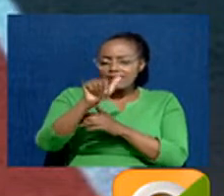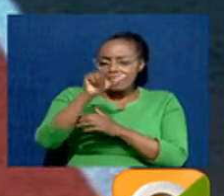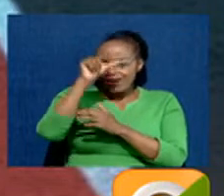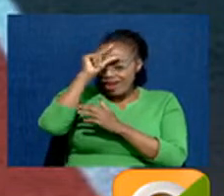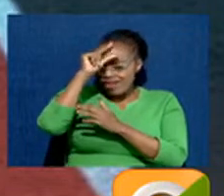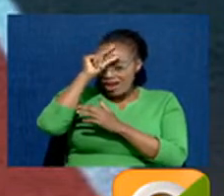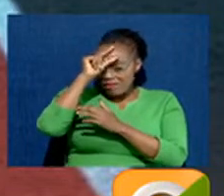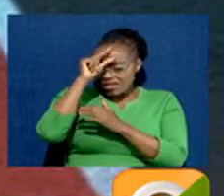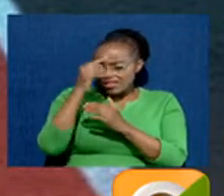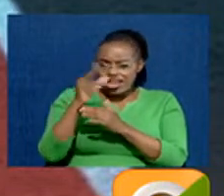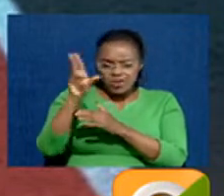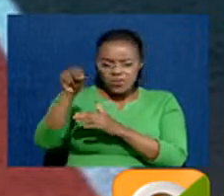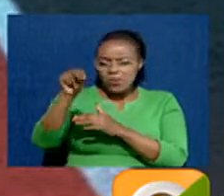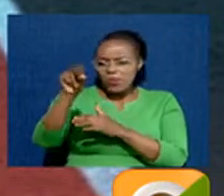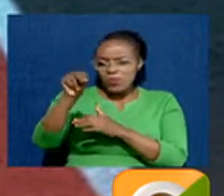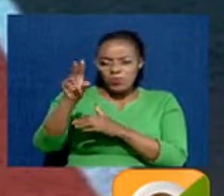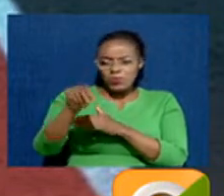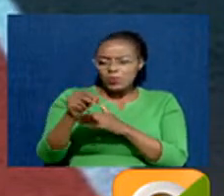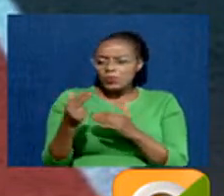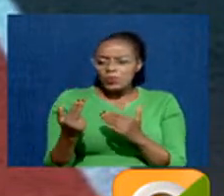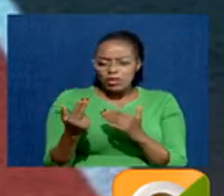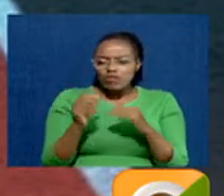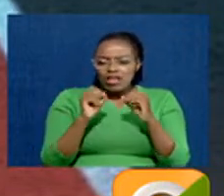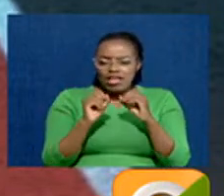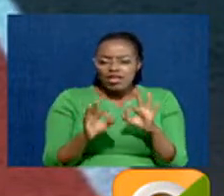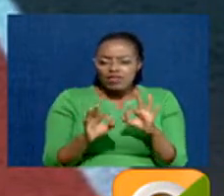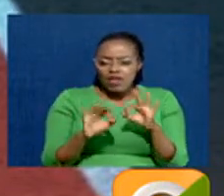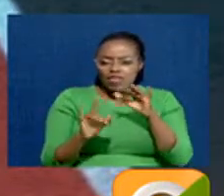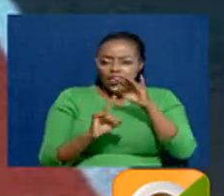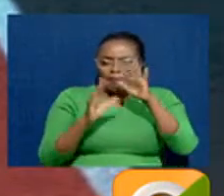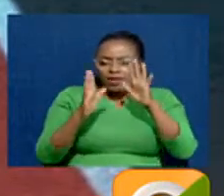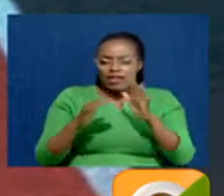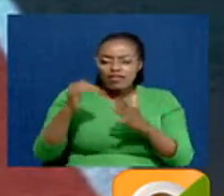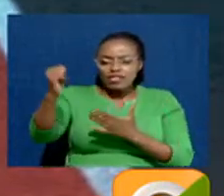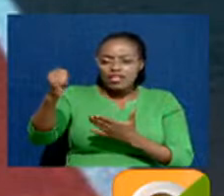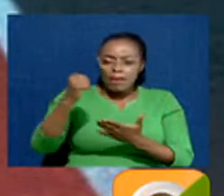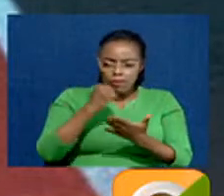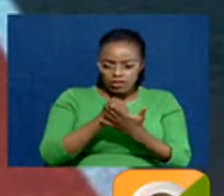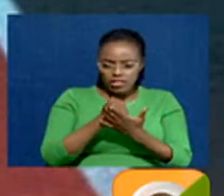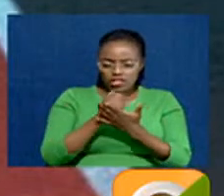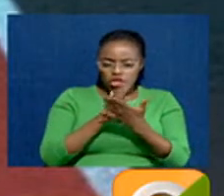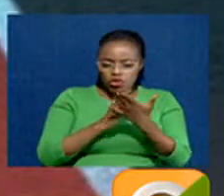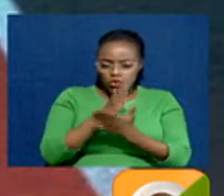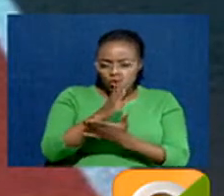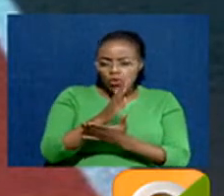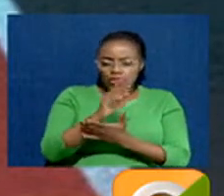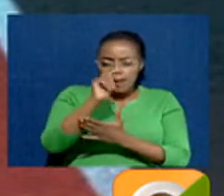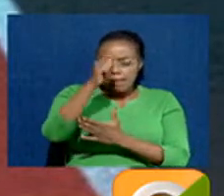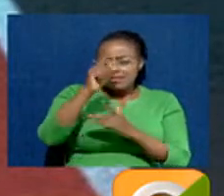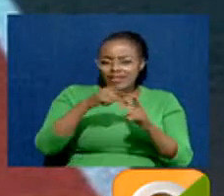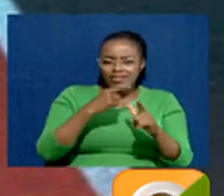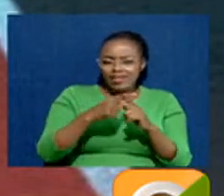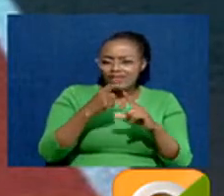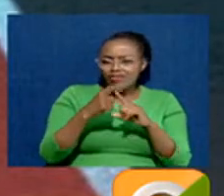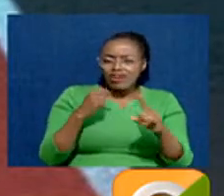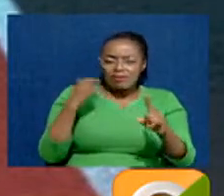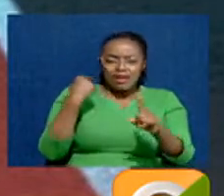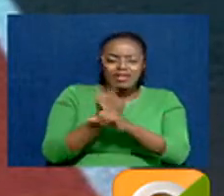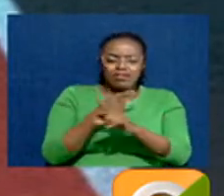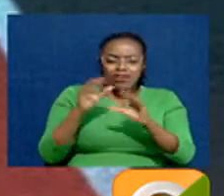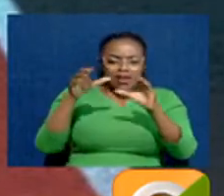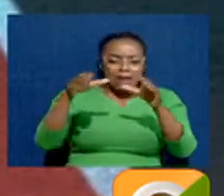administration. Not really. I mean, if the minister is an appointee of the president, it doesn't come from a different